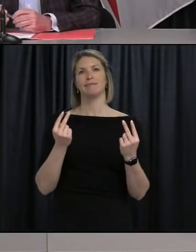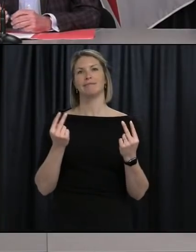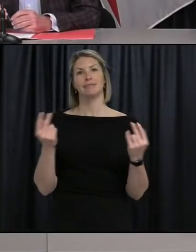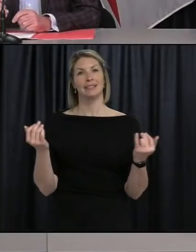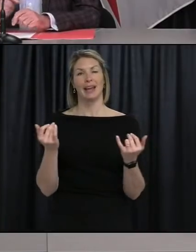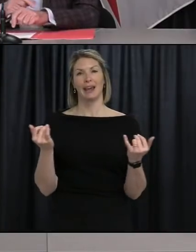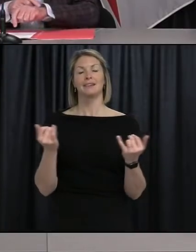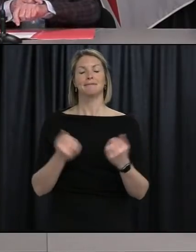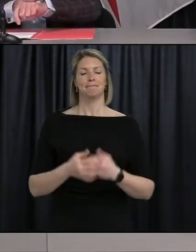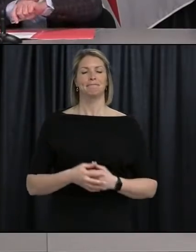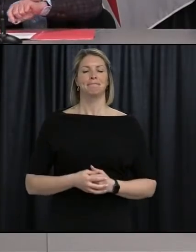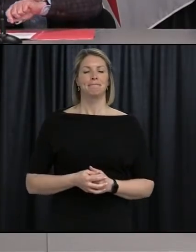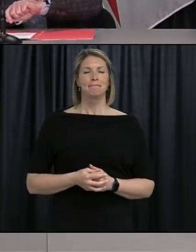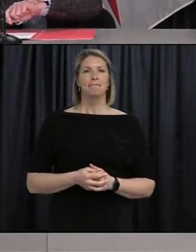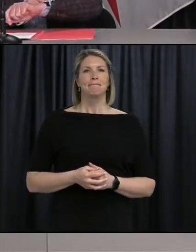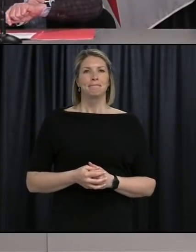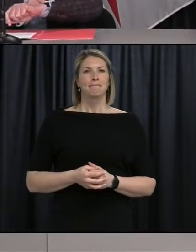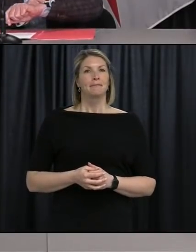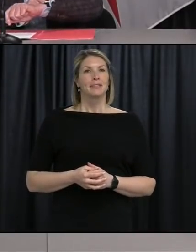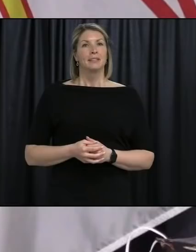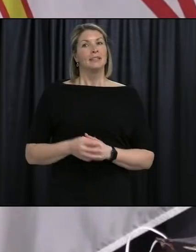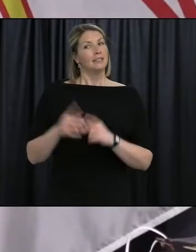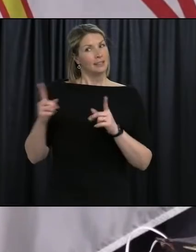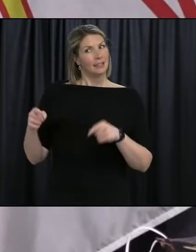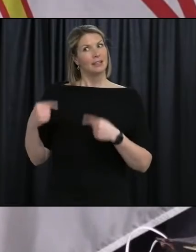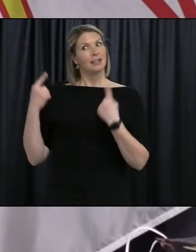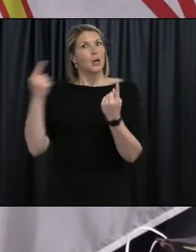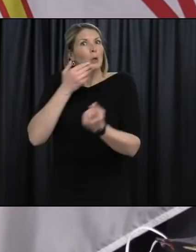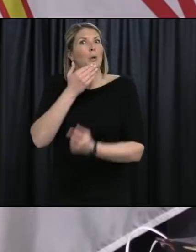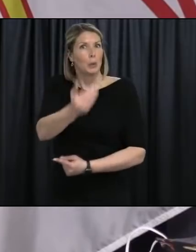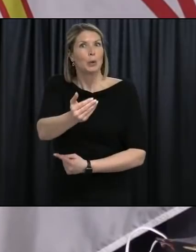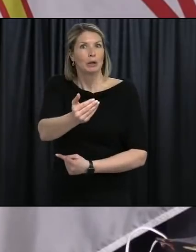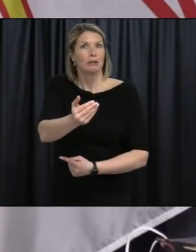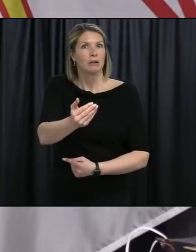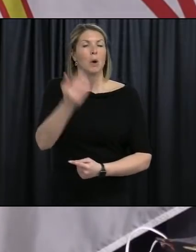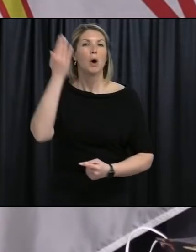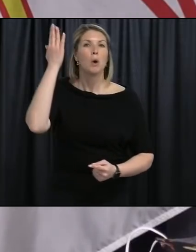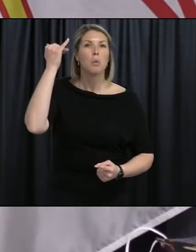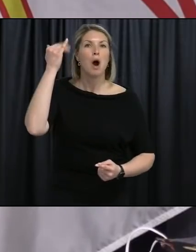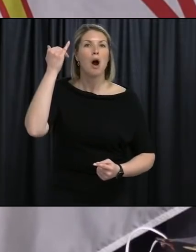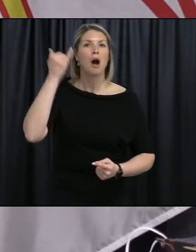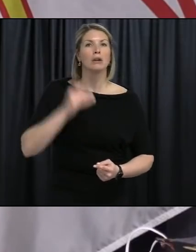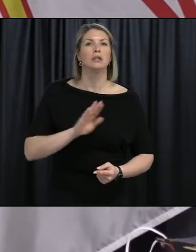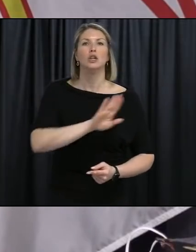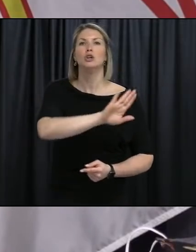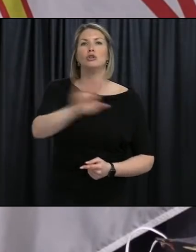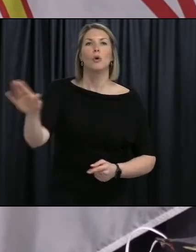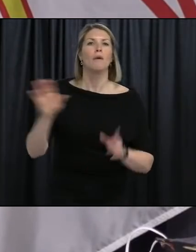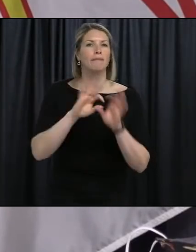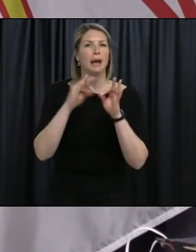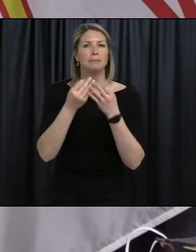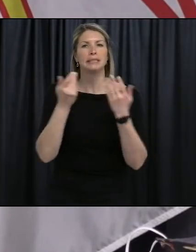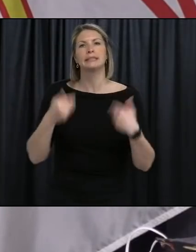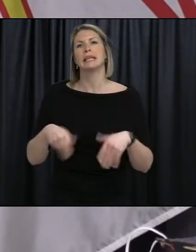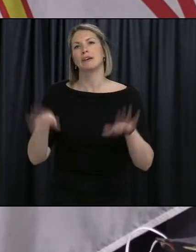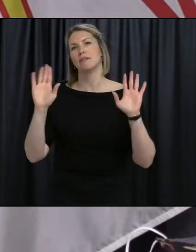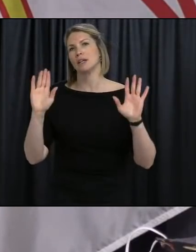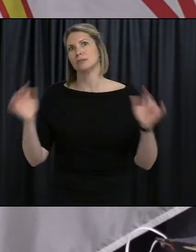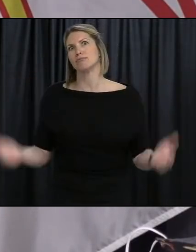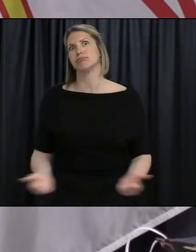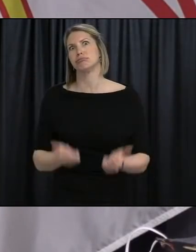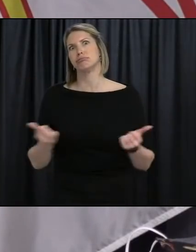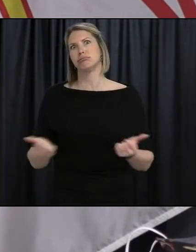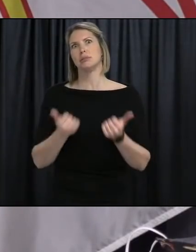today. We're doing well, but the only reason we're doing well is because of the sacrifices that each and every one of you make. So